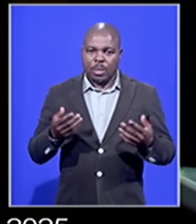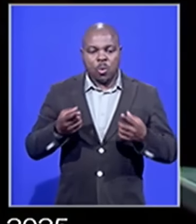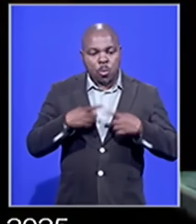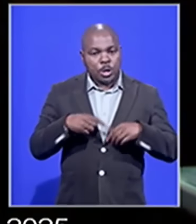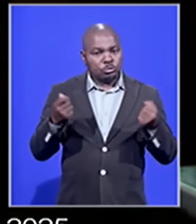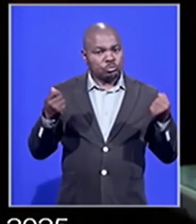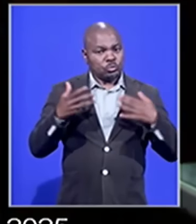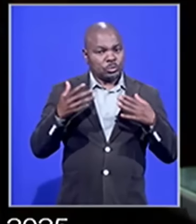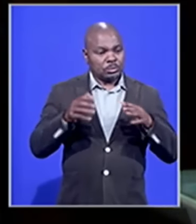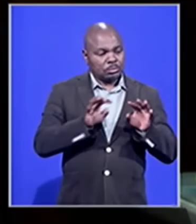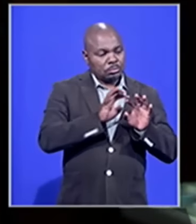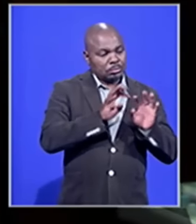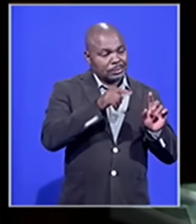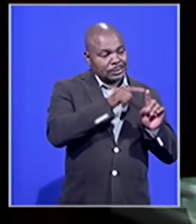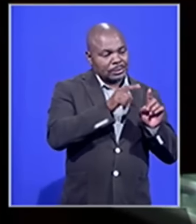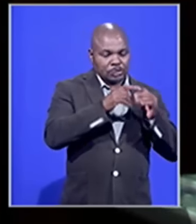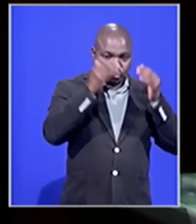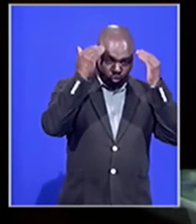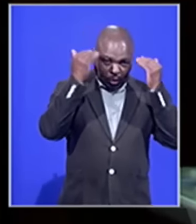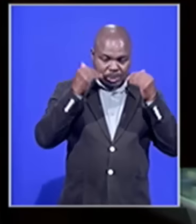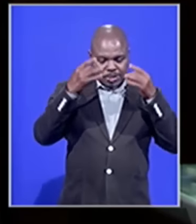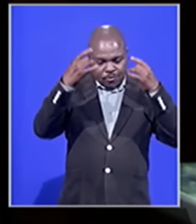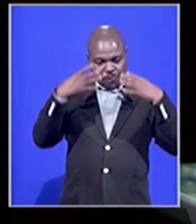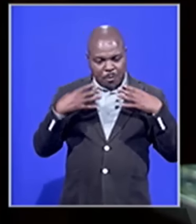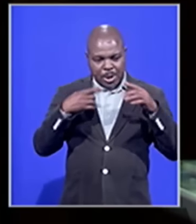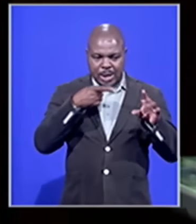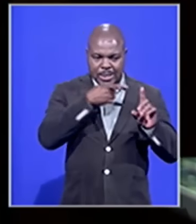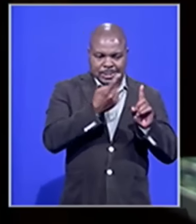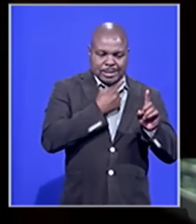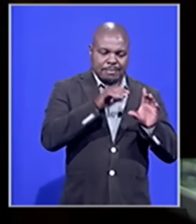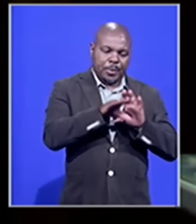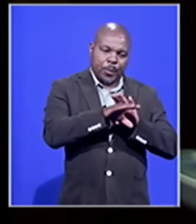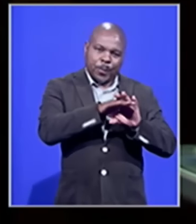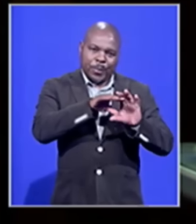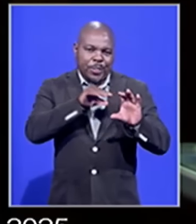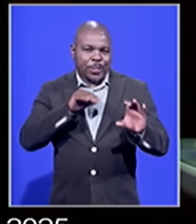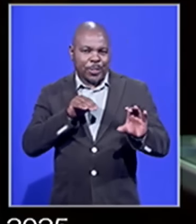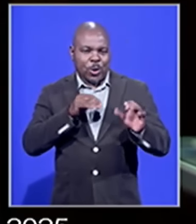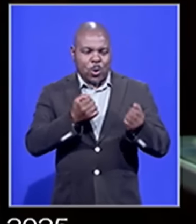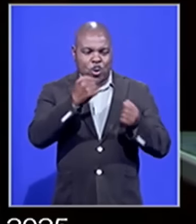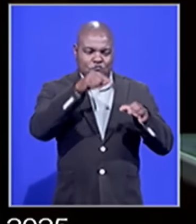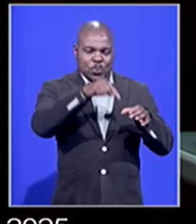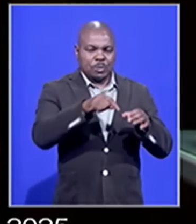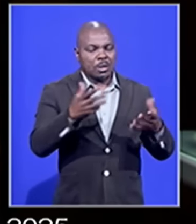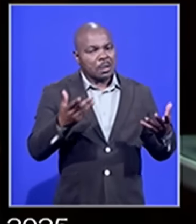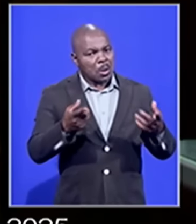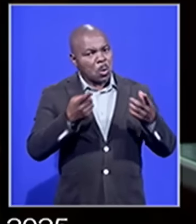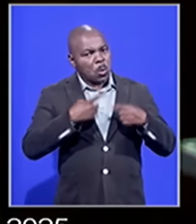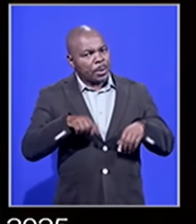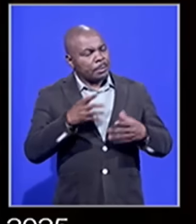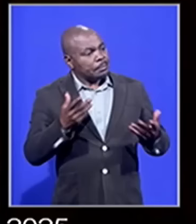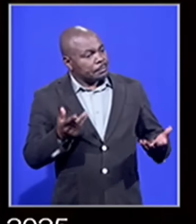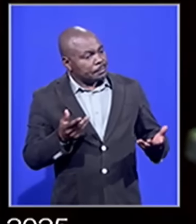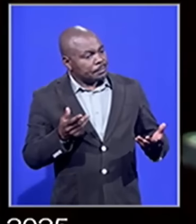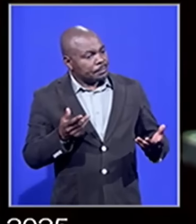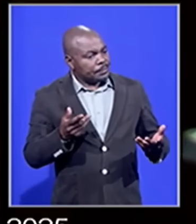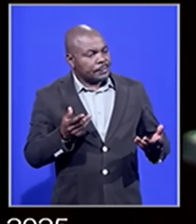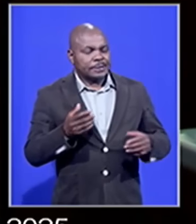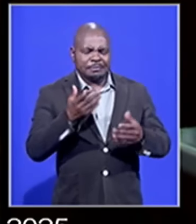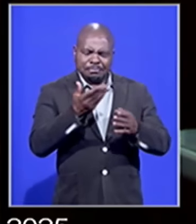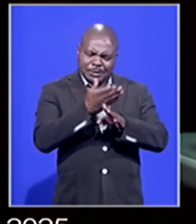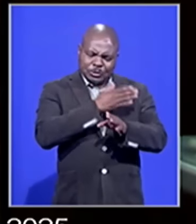presiding officer indicated to us that he's recusing himself from this matter. To which in our submission, we made it